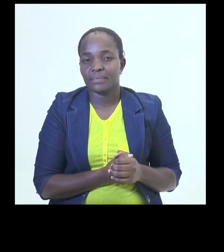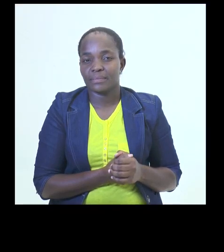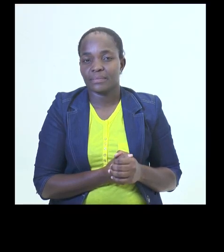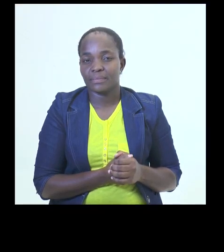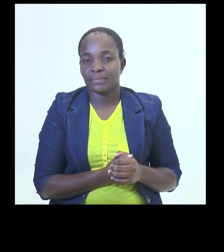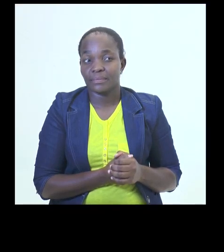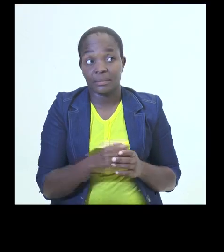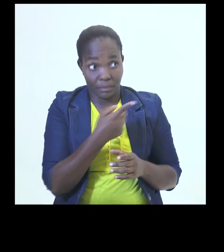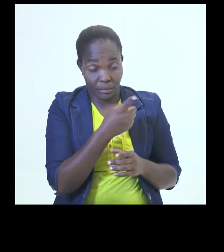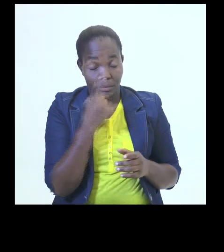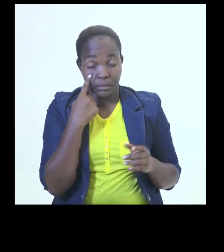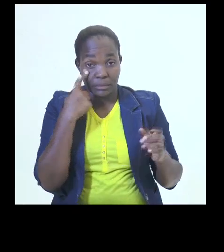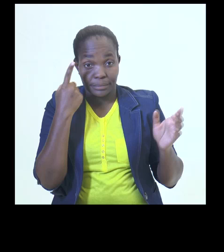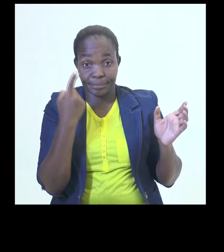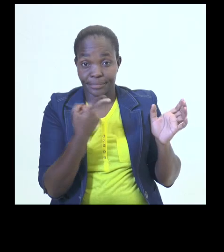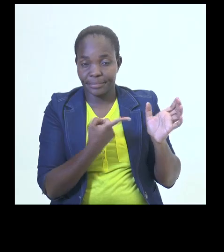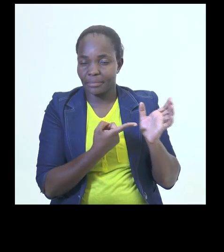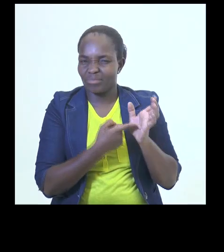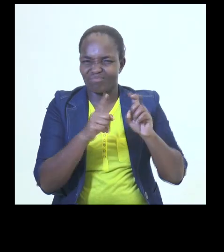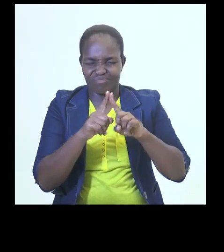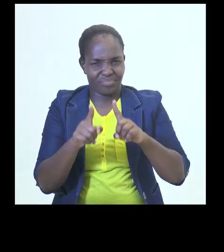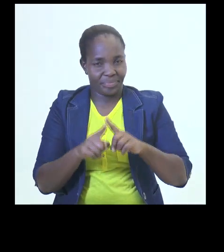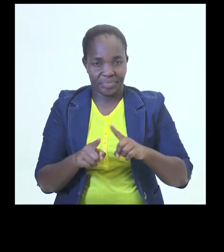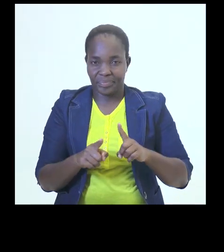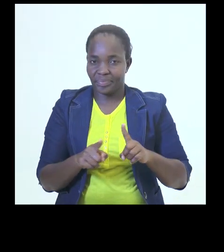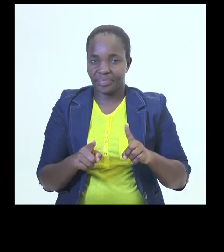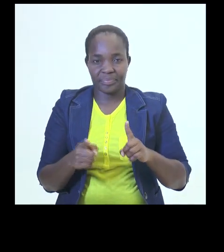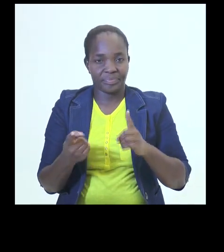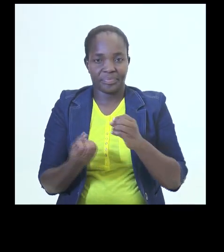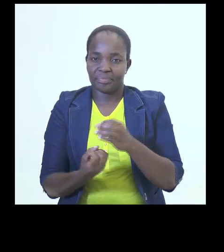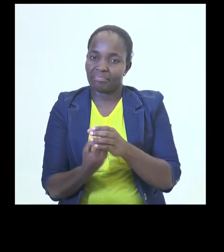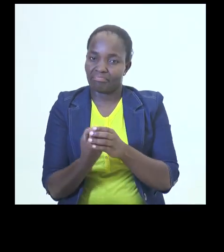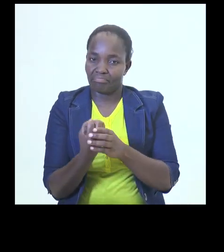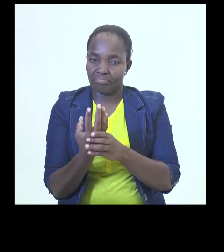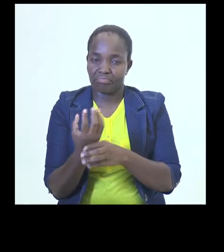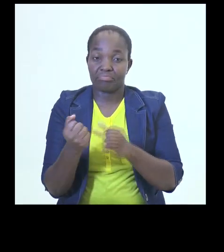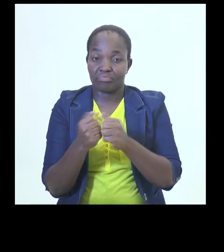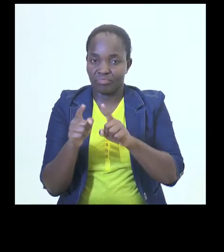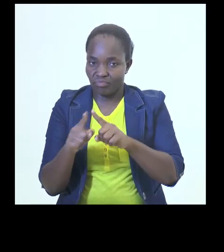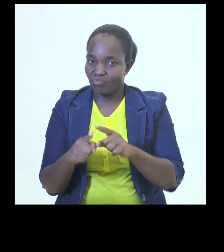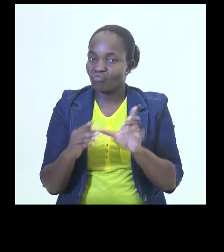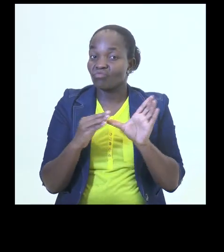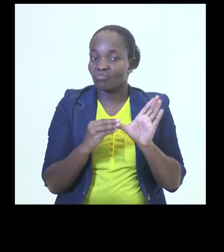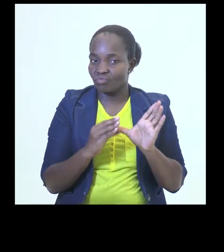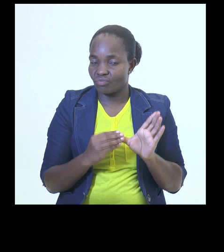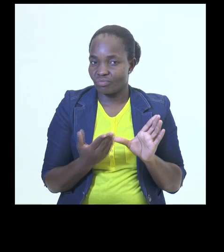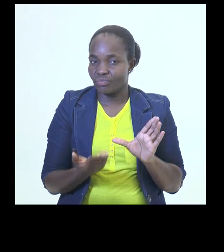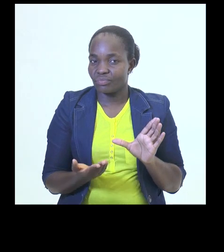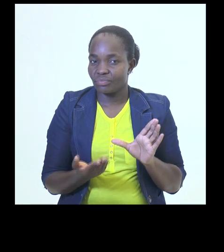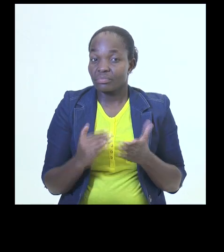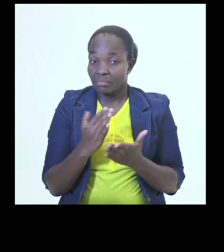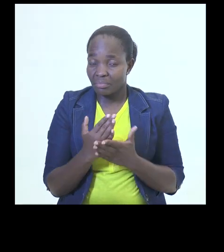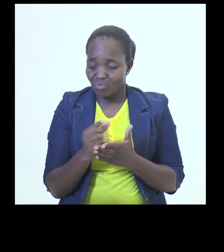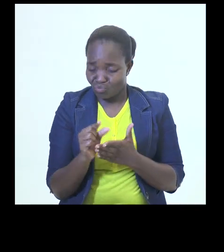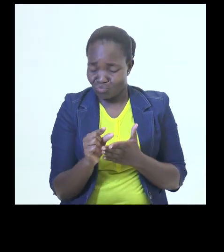Now, as you can see, there are many types of plants, all with different types of leaves. Some are